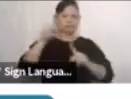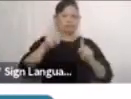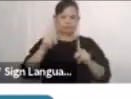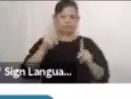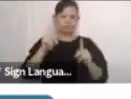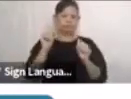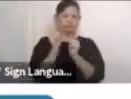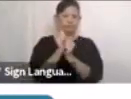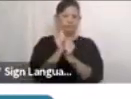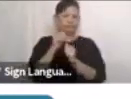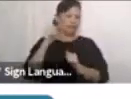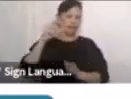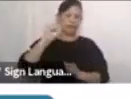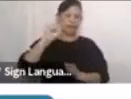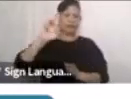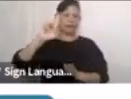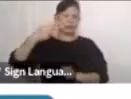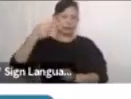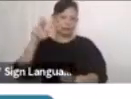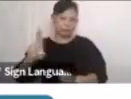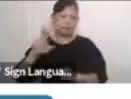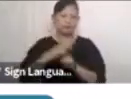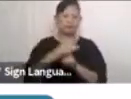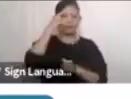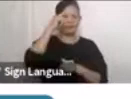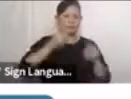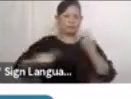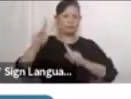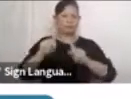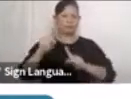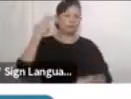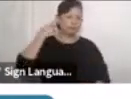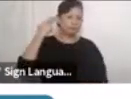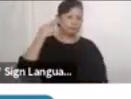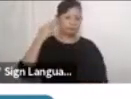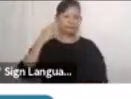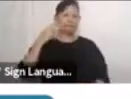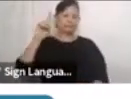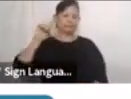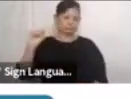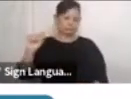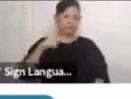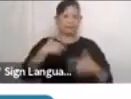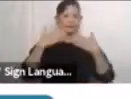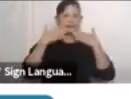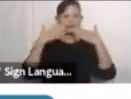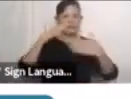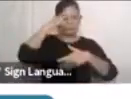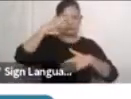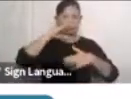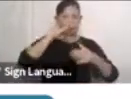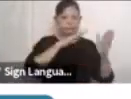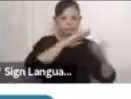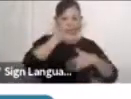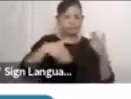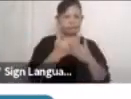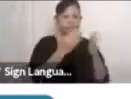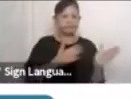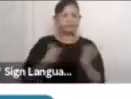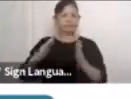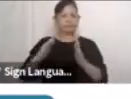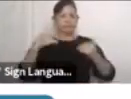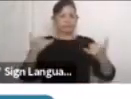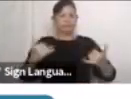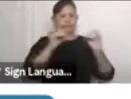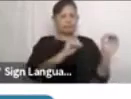to my presentation, first of all, I'd like to thank the organizations once again for organizing sign language interpretations